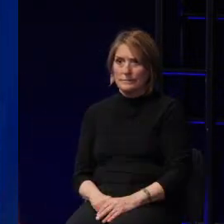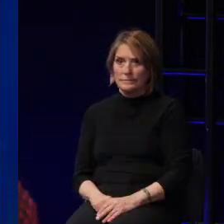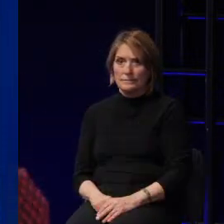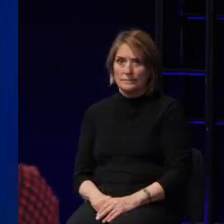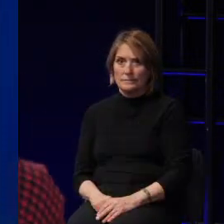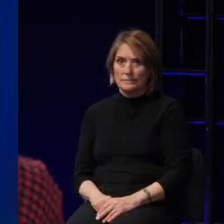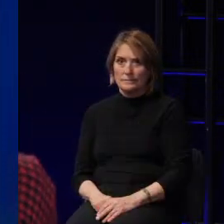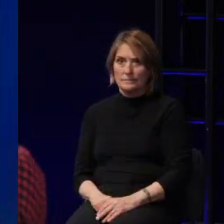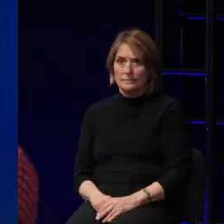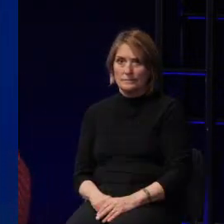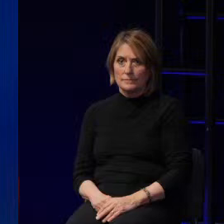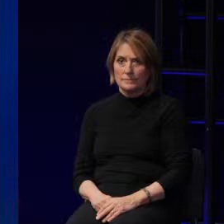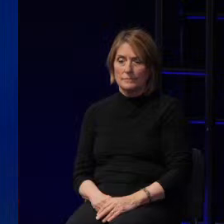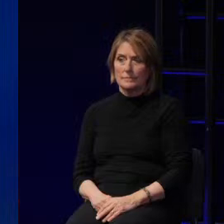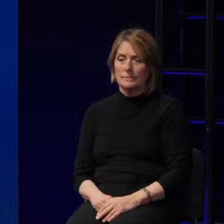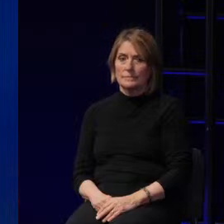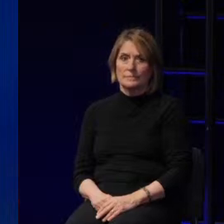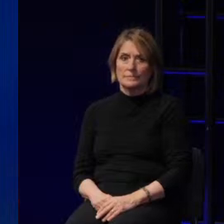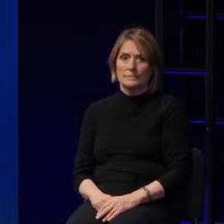Thank you very much.